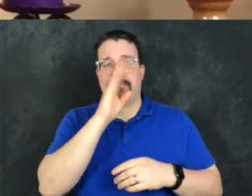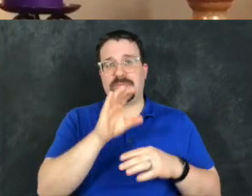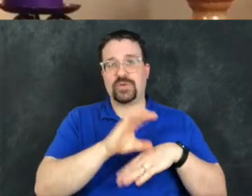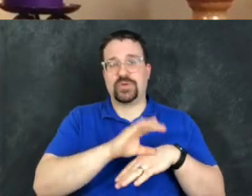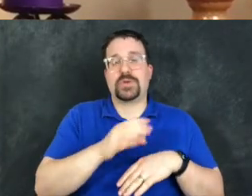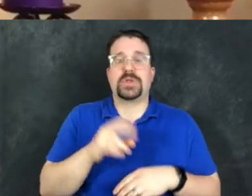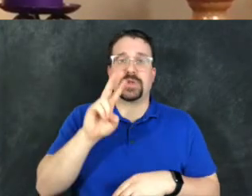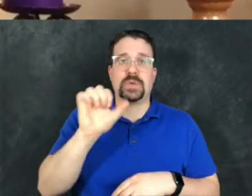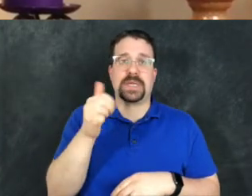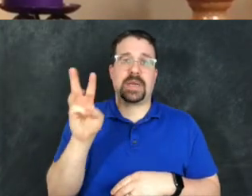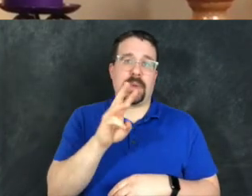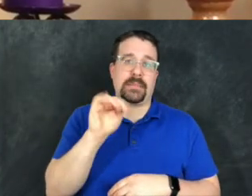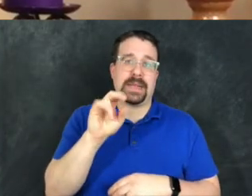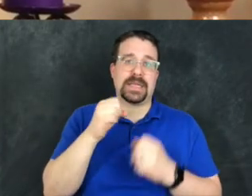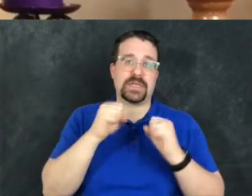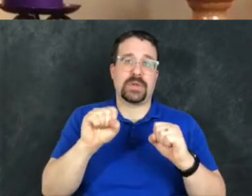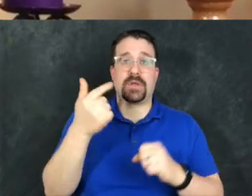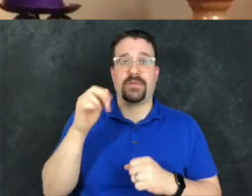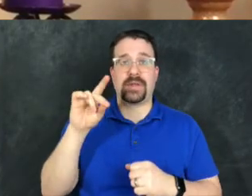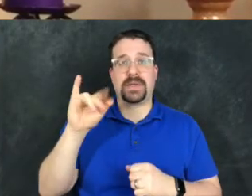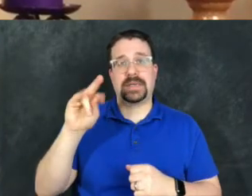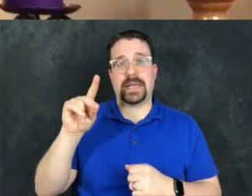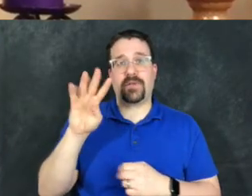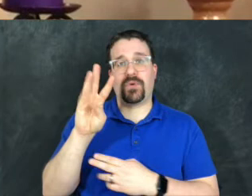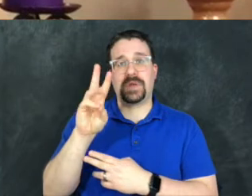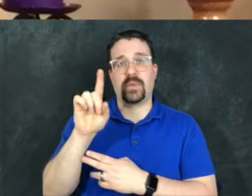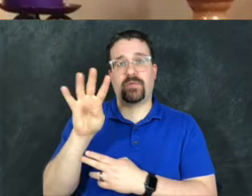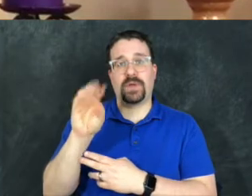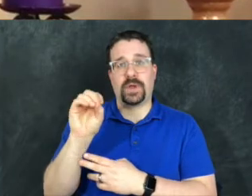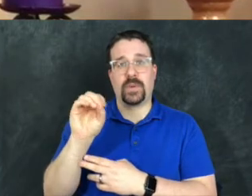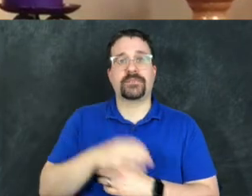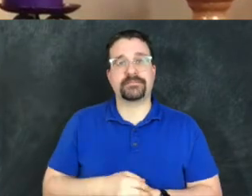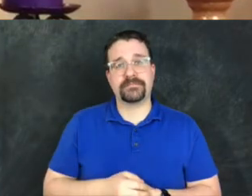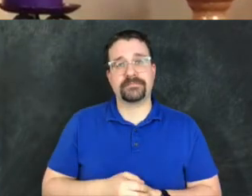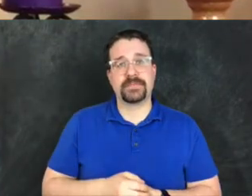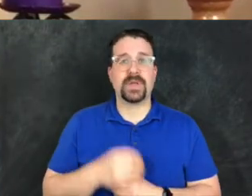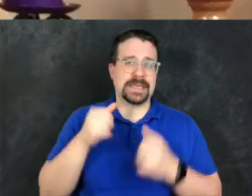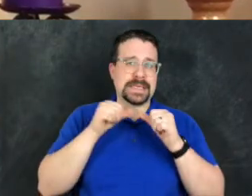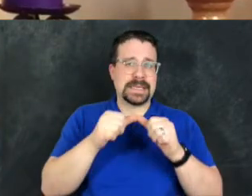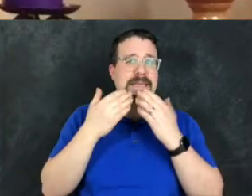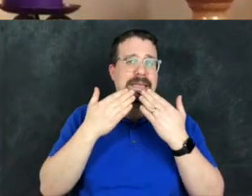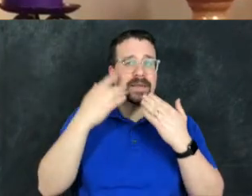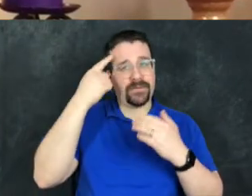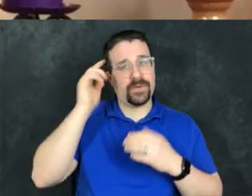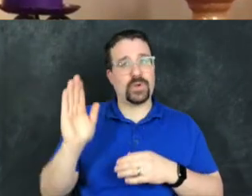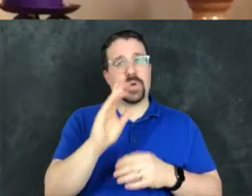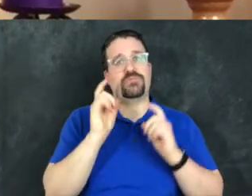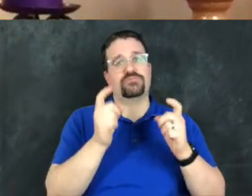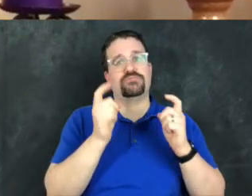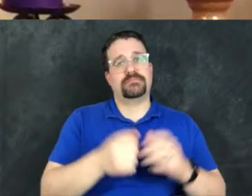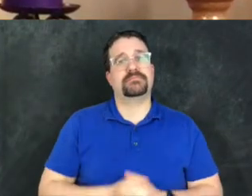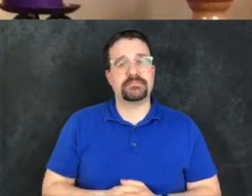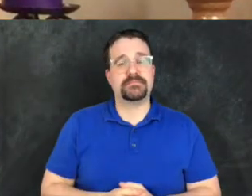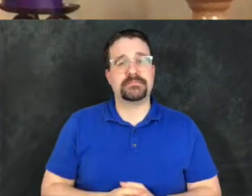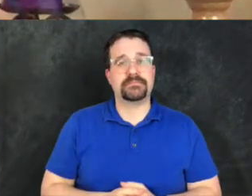your offering to the church directly at 210 West Main Street, Greenfield, Indiana, 46140. We continue to be thankful for